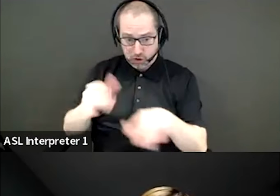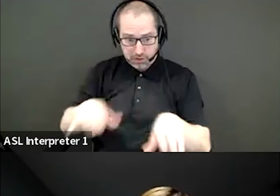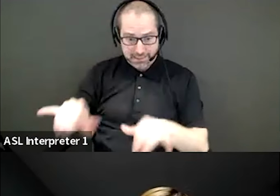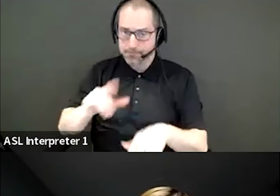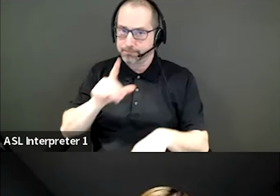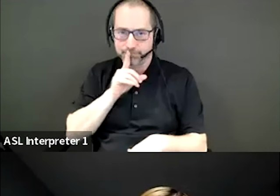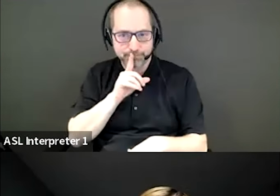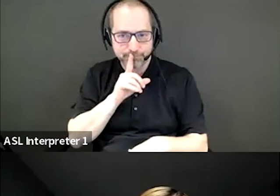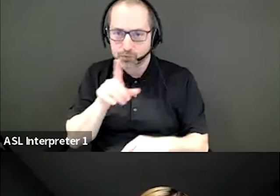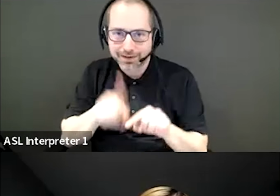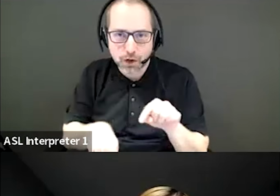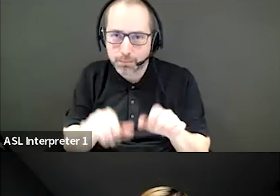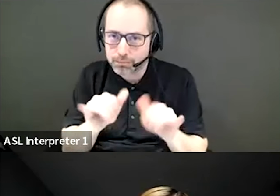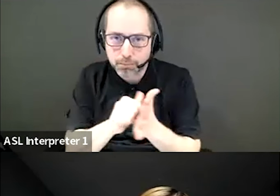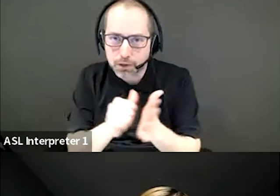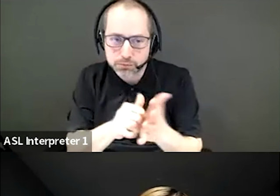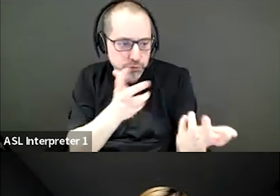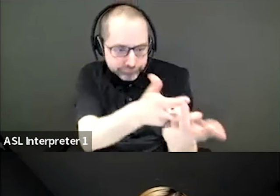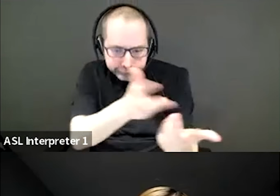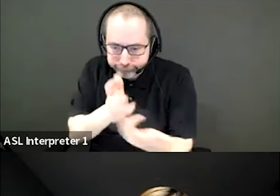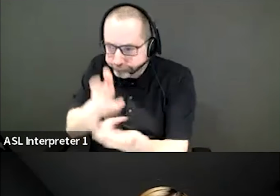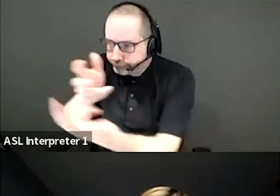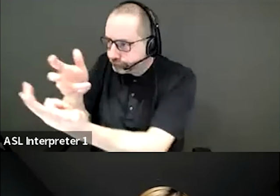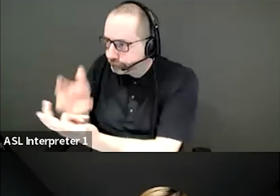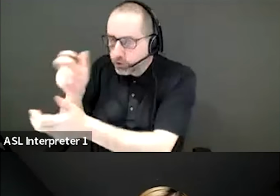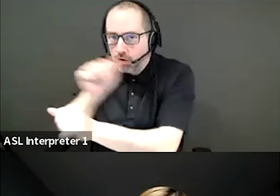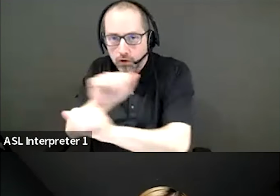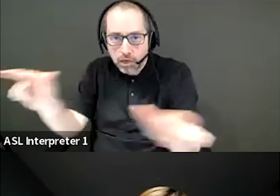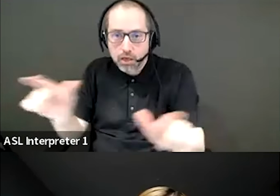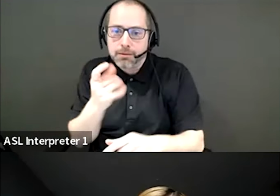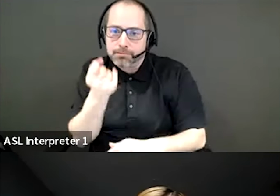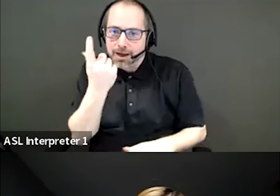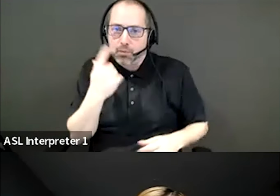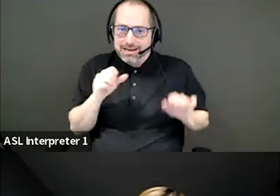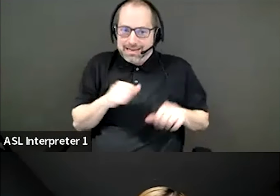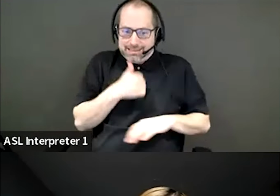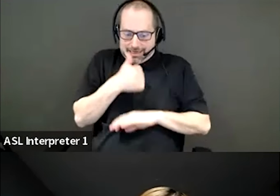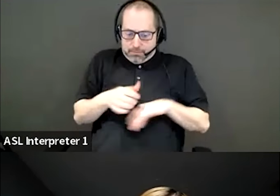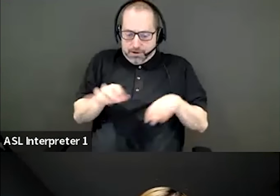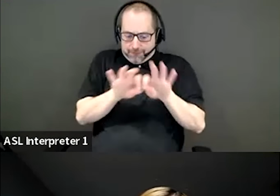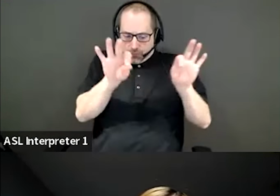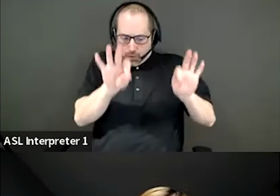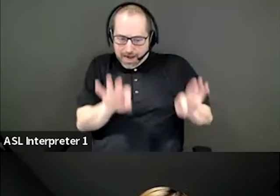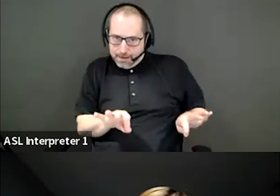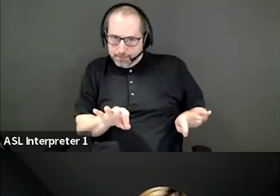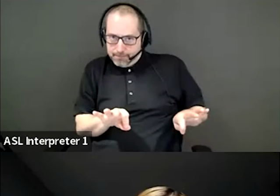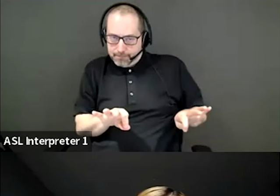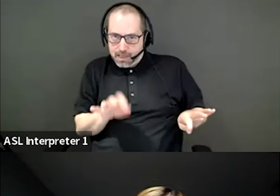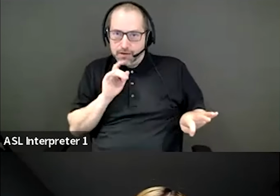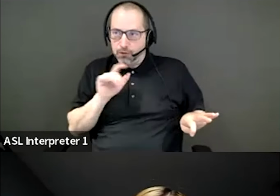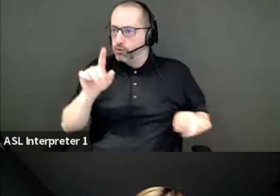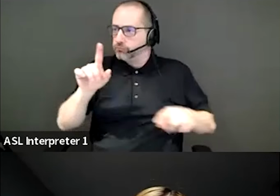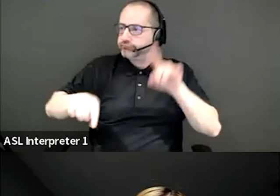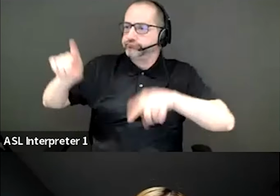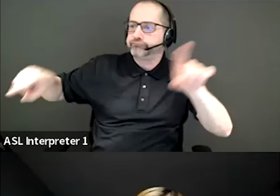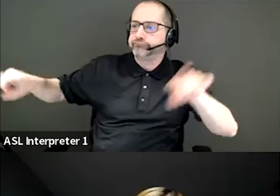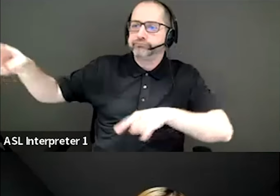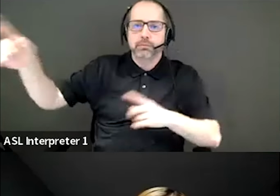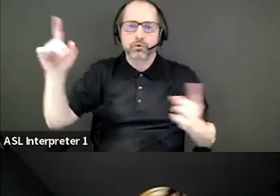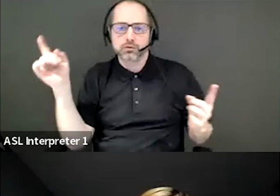but what can we create? What sort of frameworks and rubrics that people could kind of come in, we could support them to